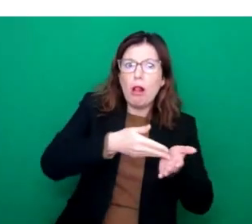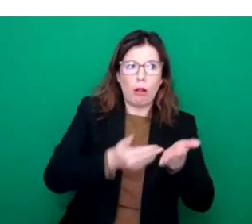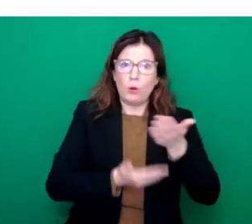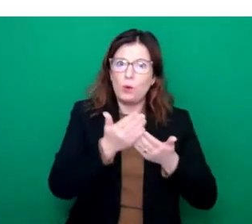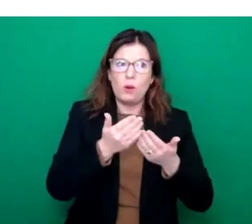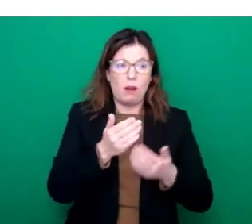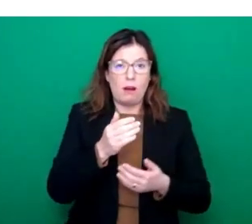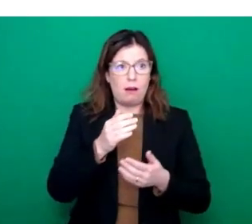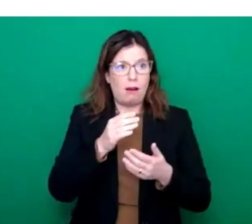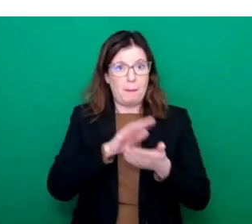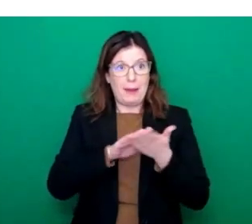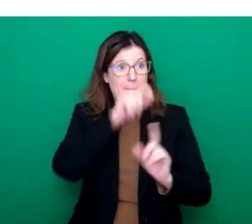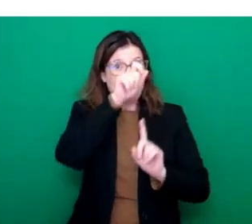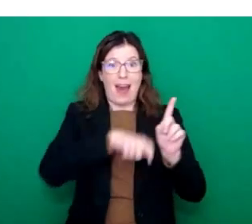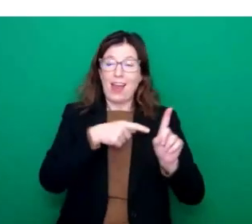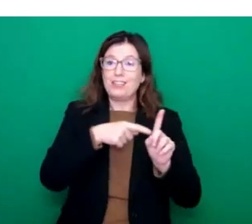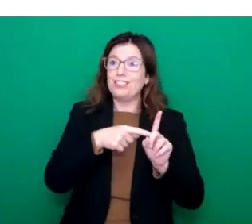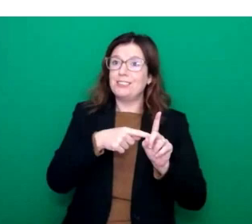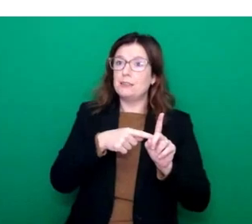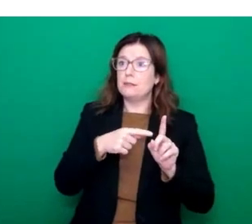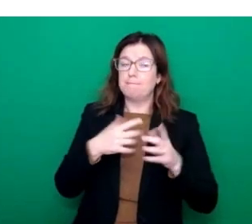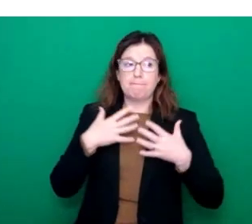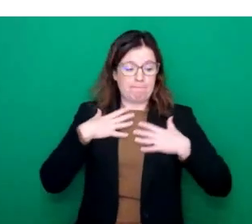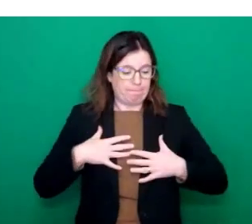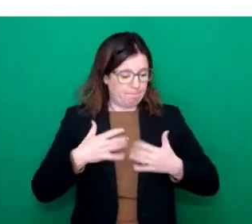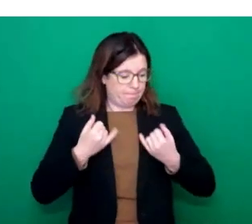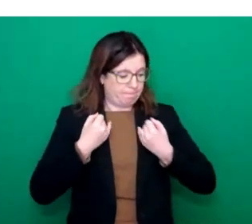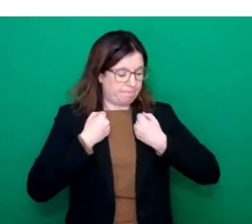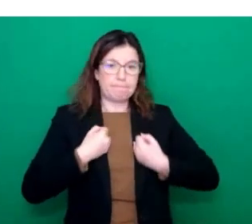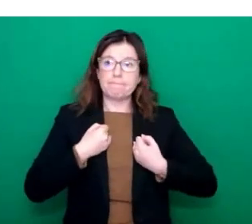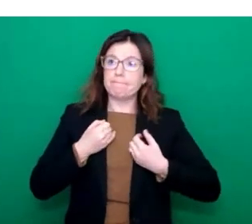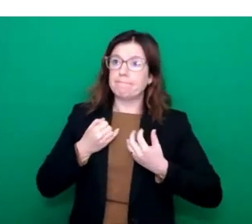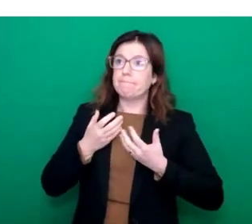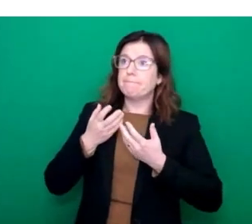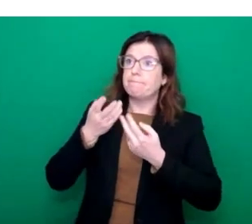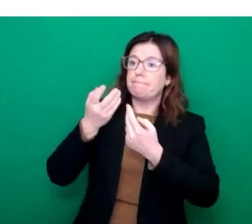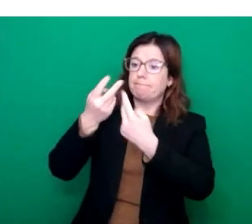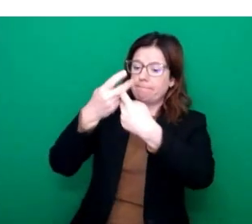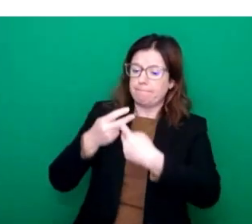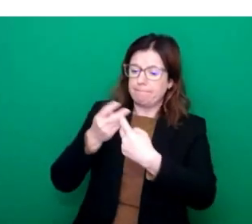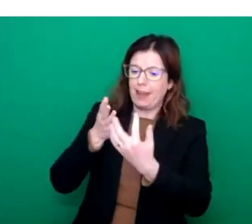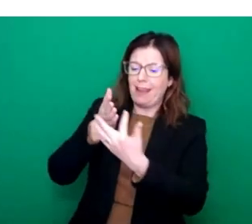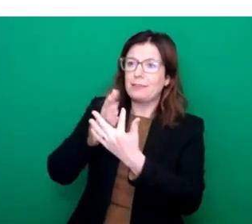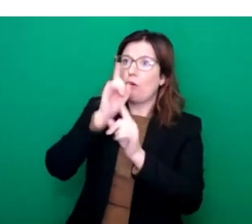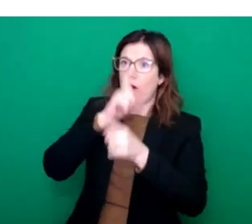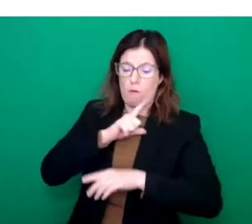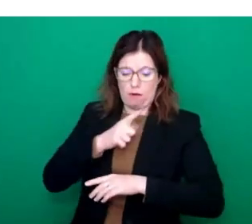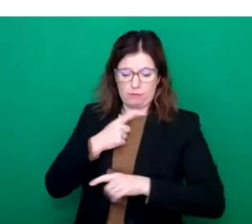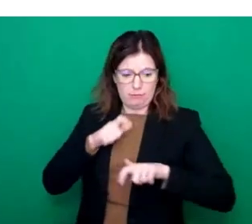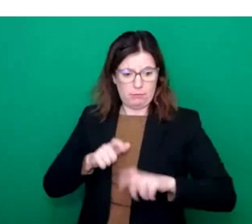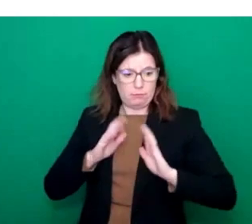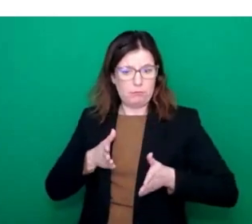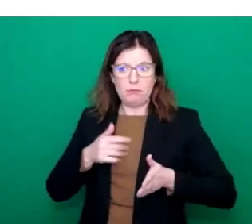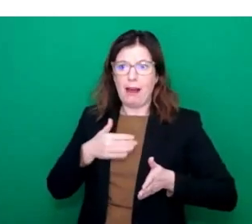to sort of overcome those physical barriers to accessing care. And I feel like this reaching out